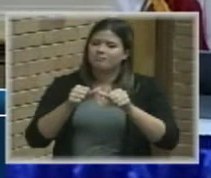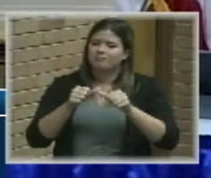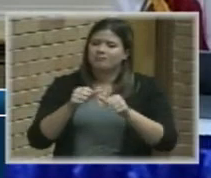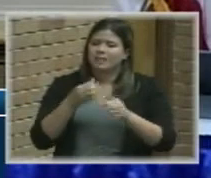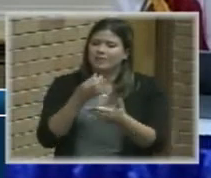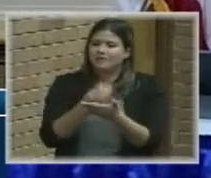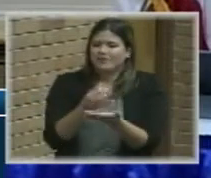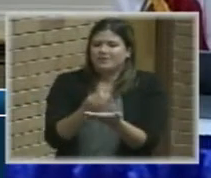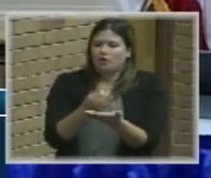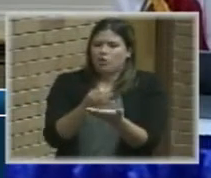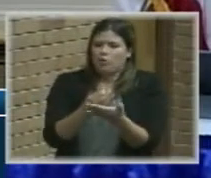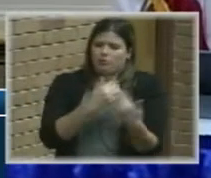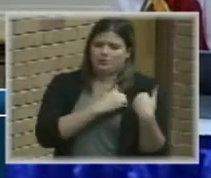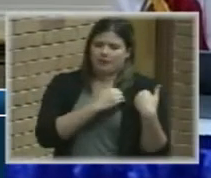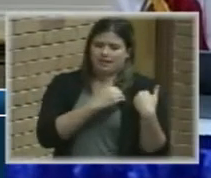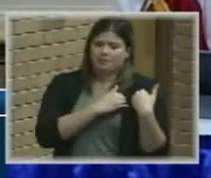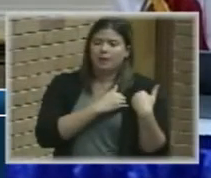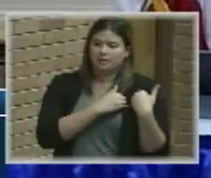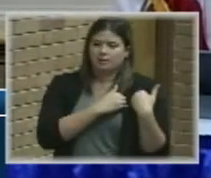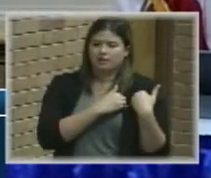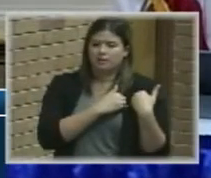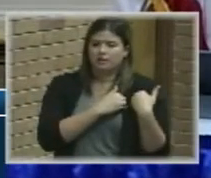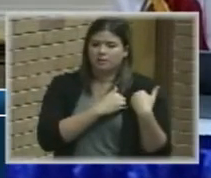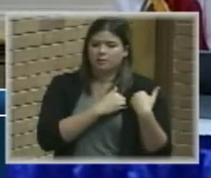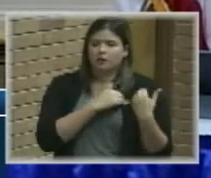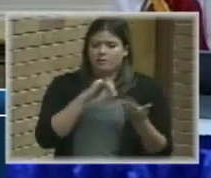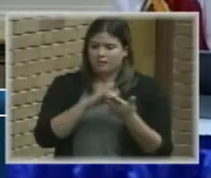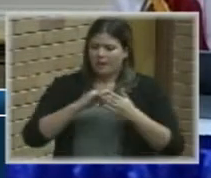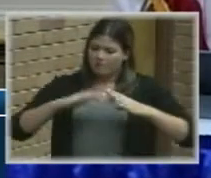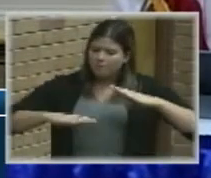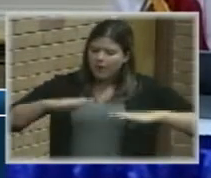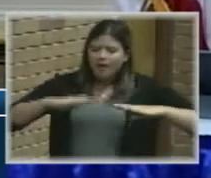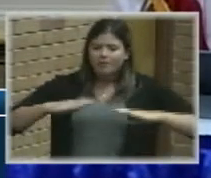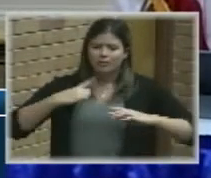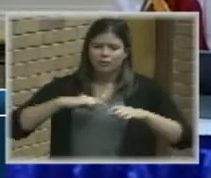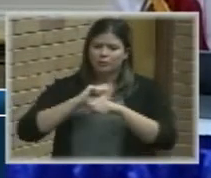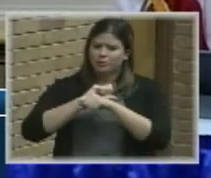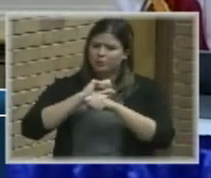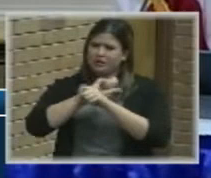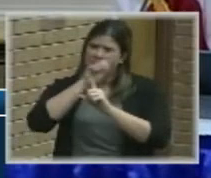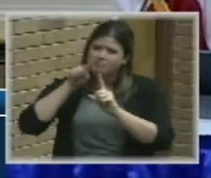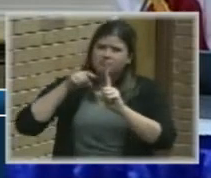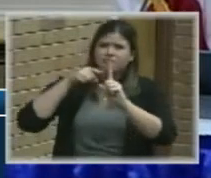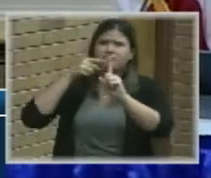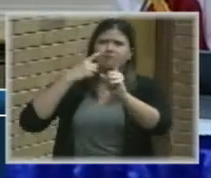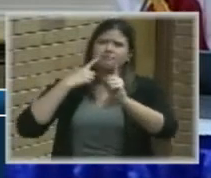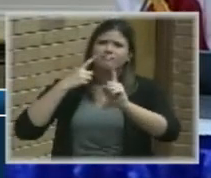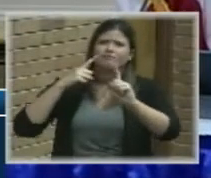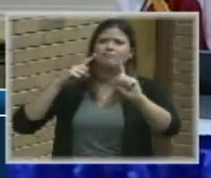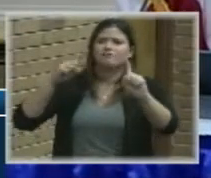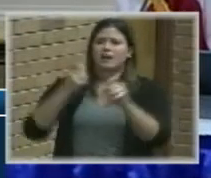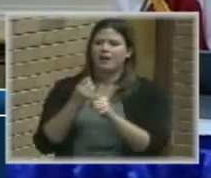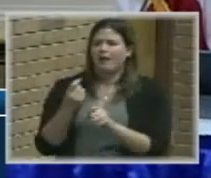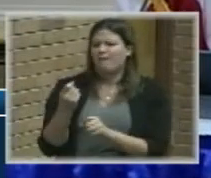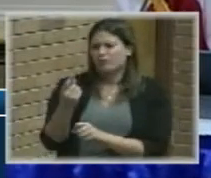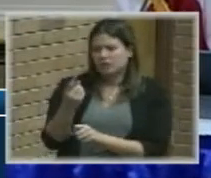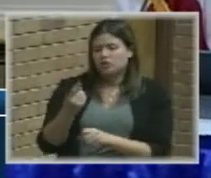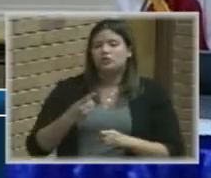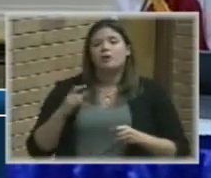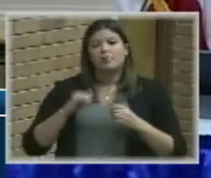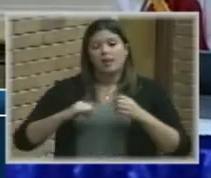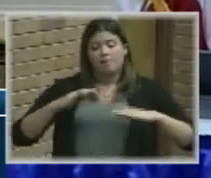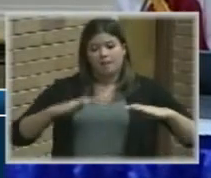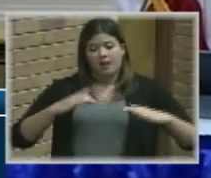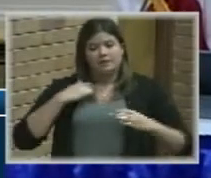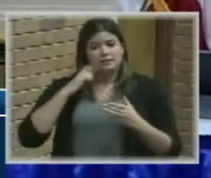fiscal responsibility. That is the balance we work to strive for every year. That is the balance I believe